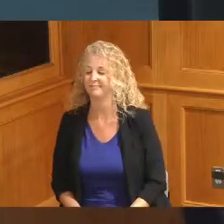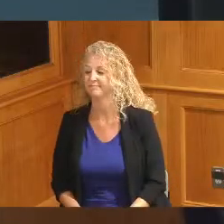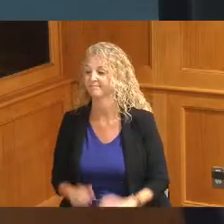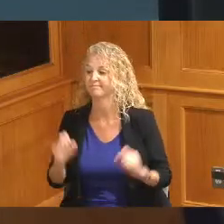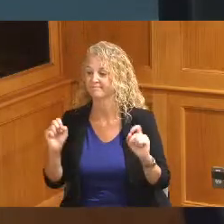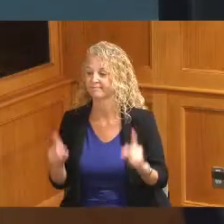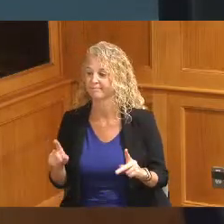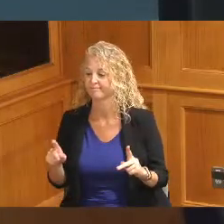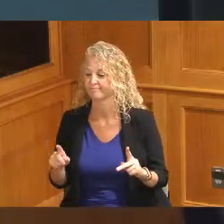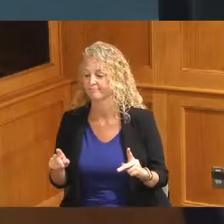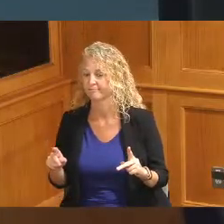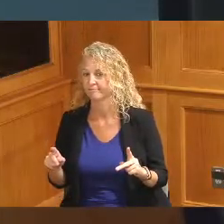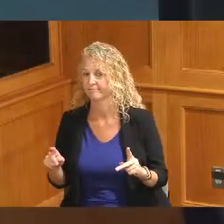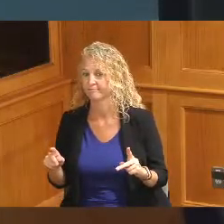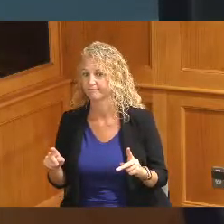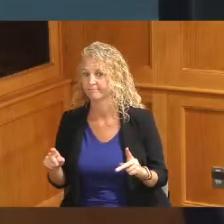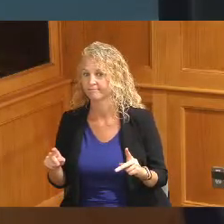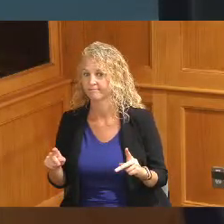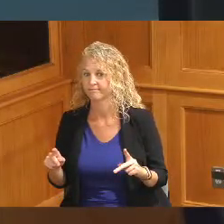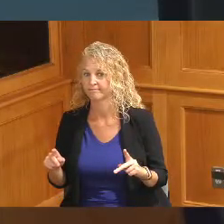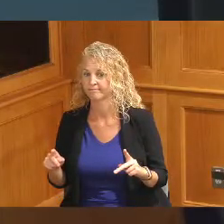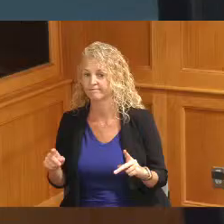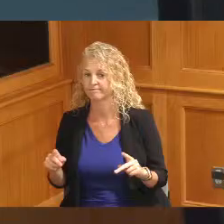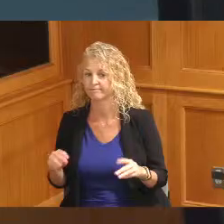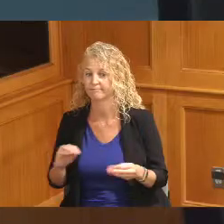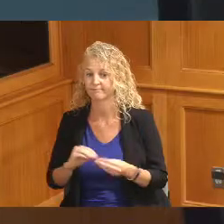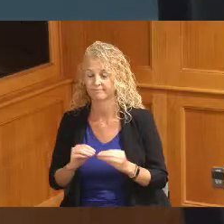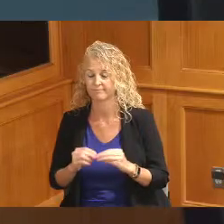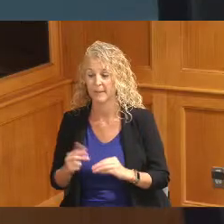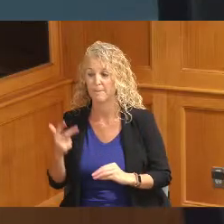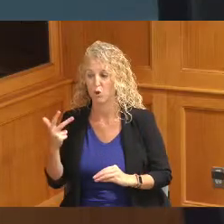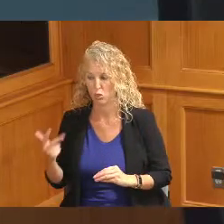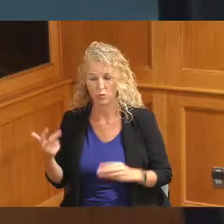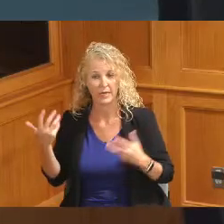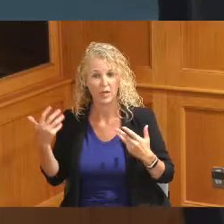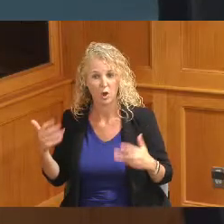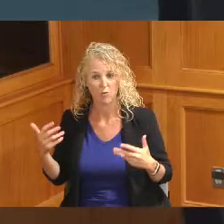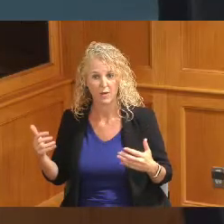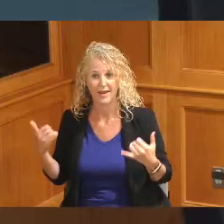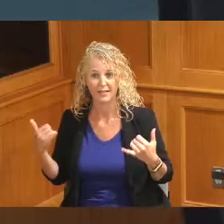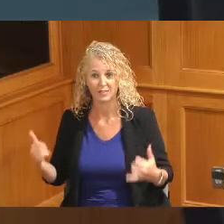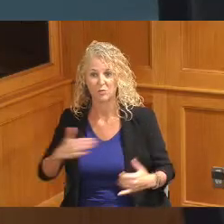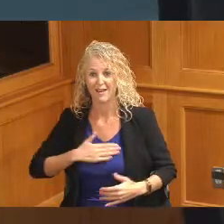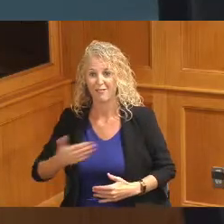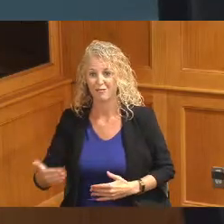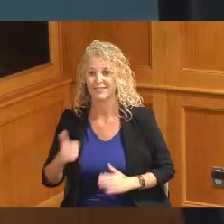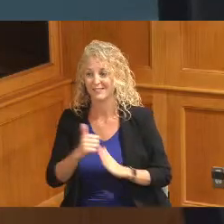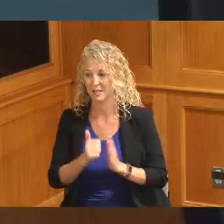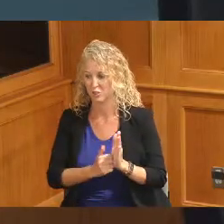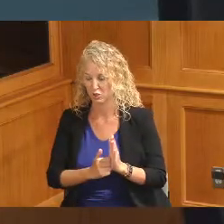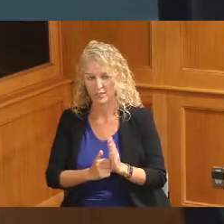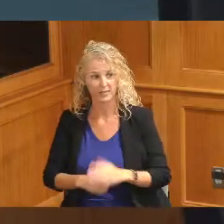All right, we have dispensed with item number 3, so let's move into the rest of the consent